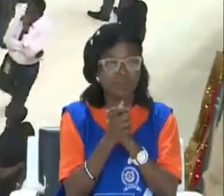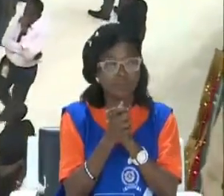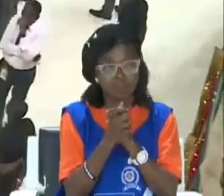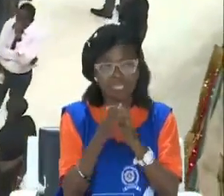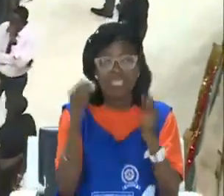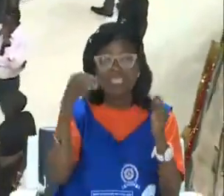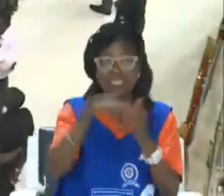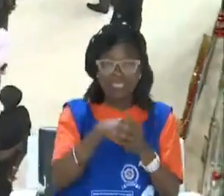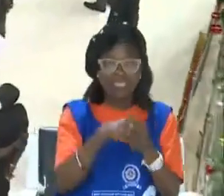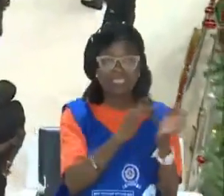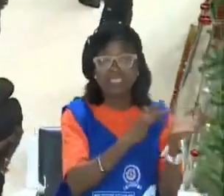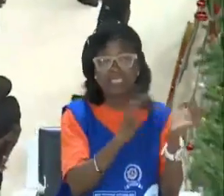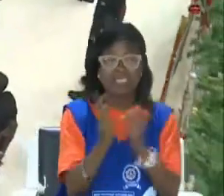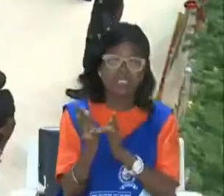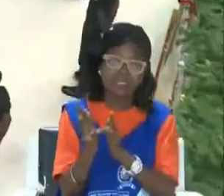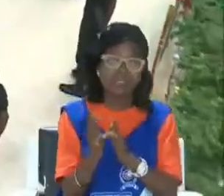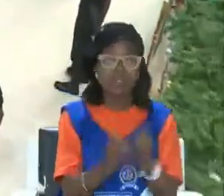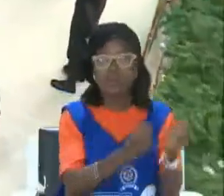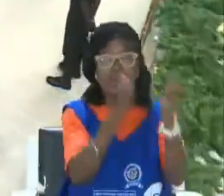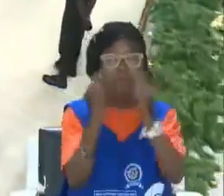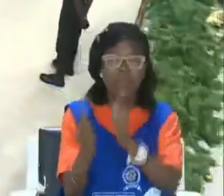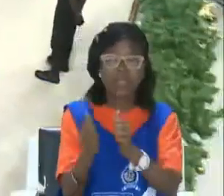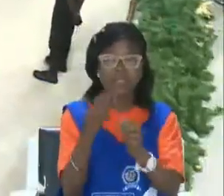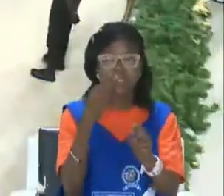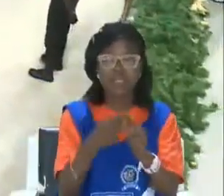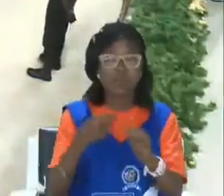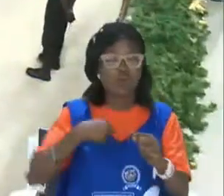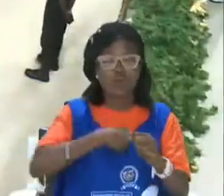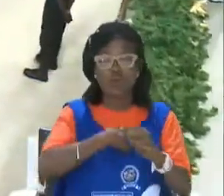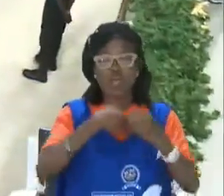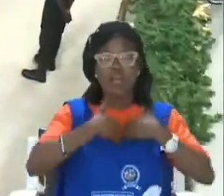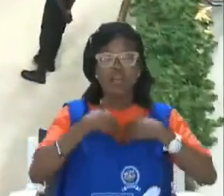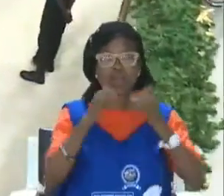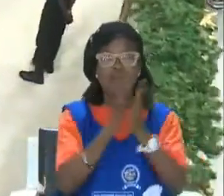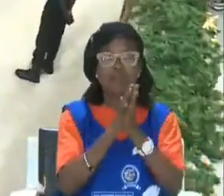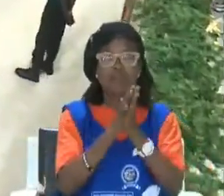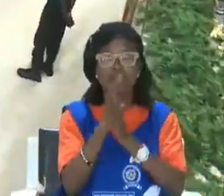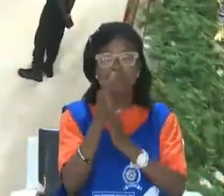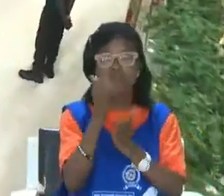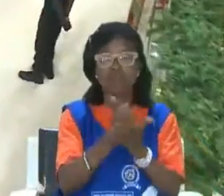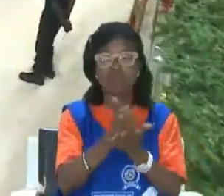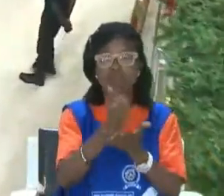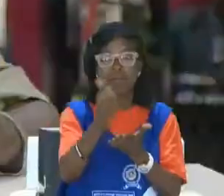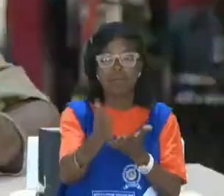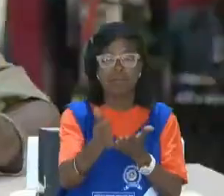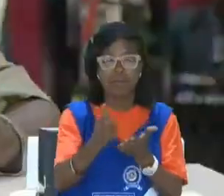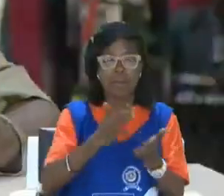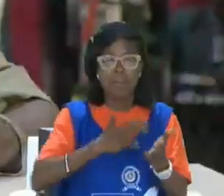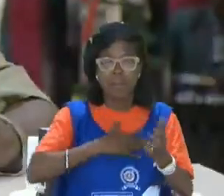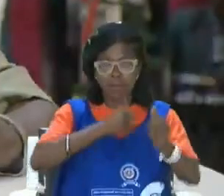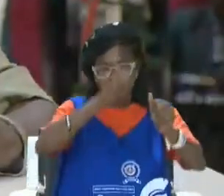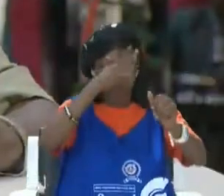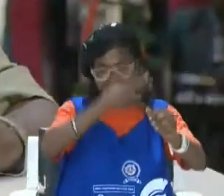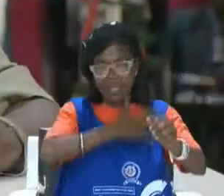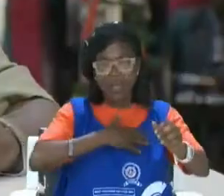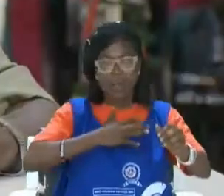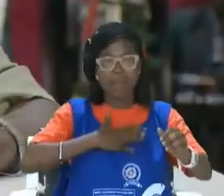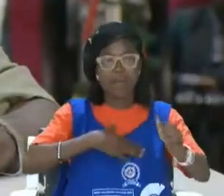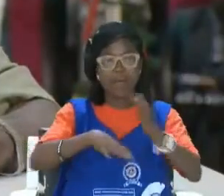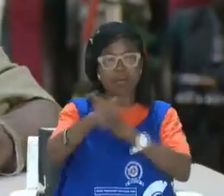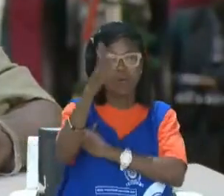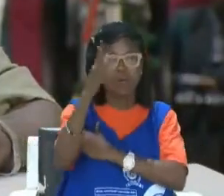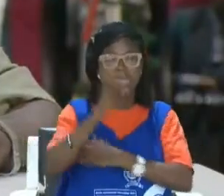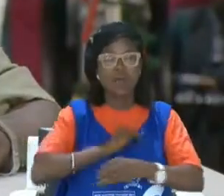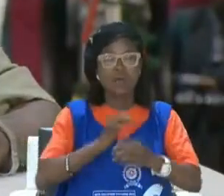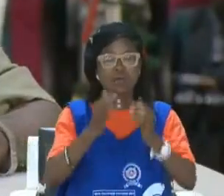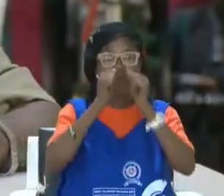In Jesus' mighty name, we have prayed. My Father, my God, I want to bless your holy